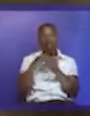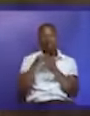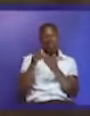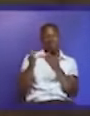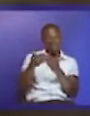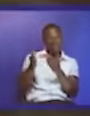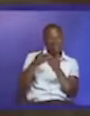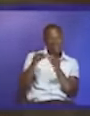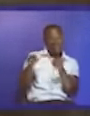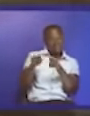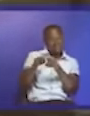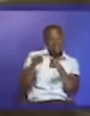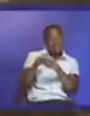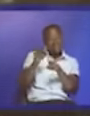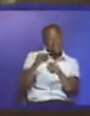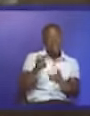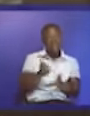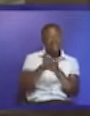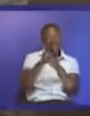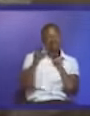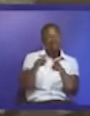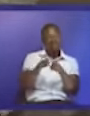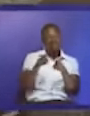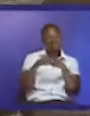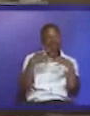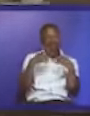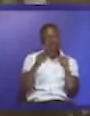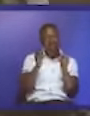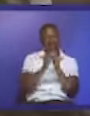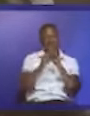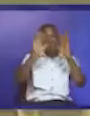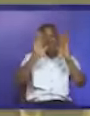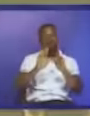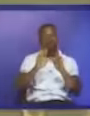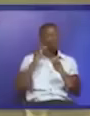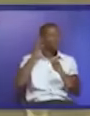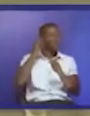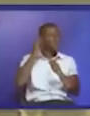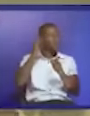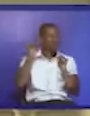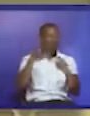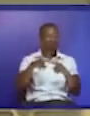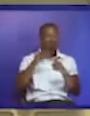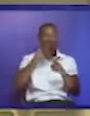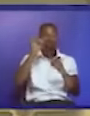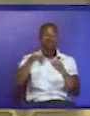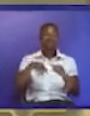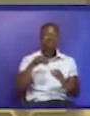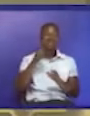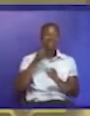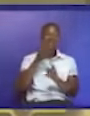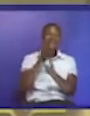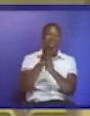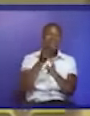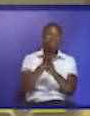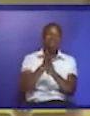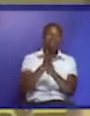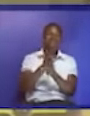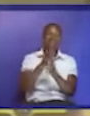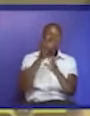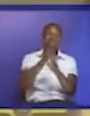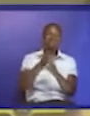carries a semblance of healing. It is wonderful to your hearing, but it does not sustain any power in the spirit to lift